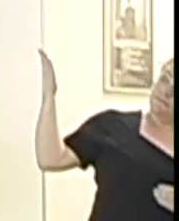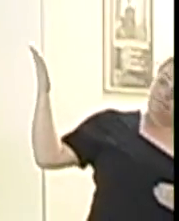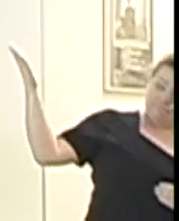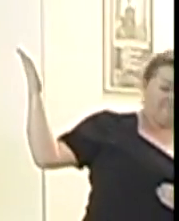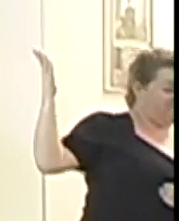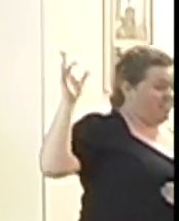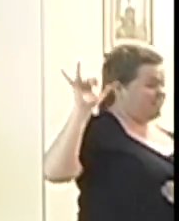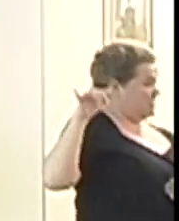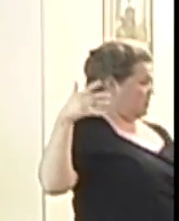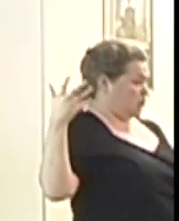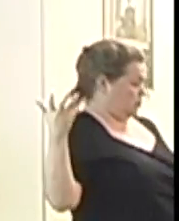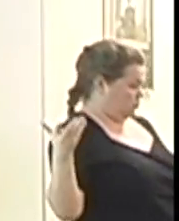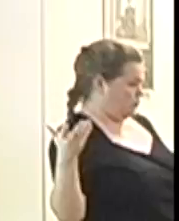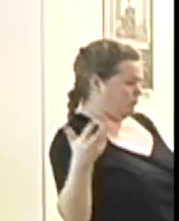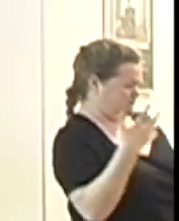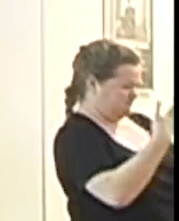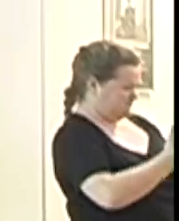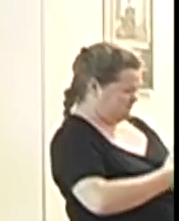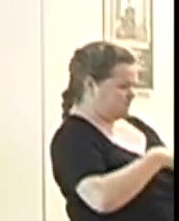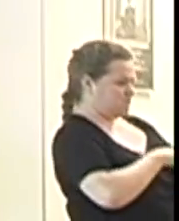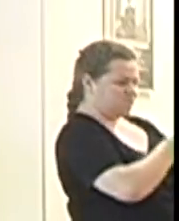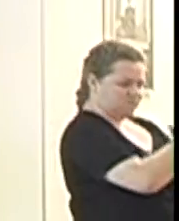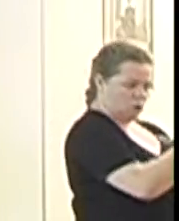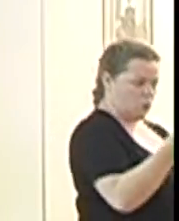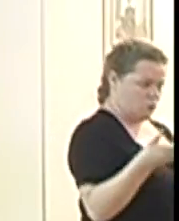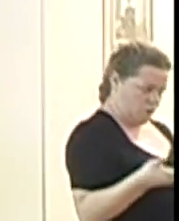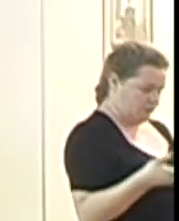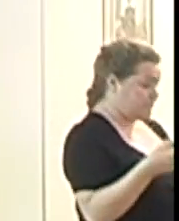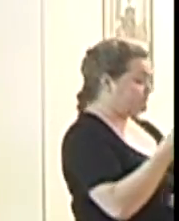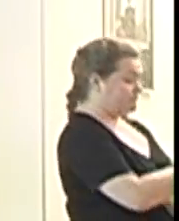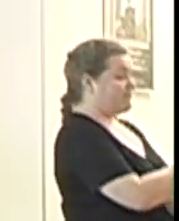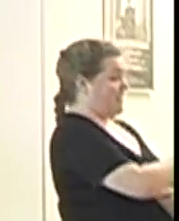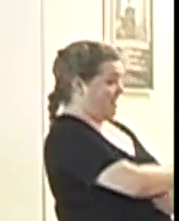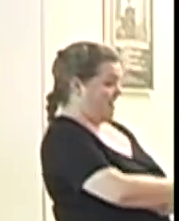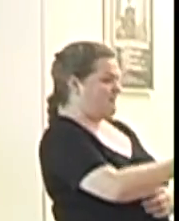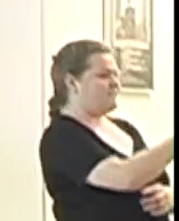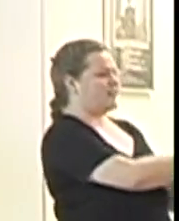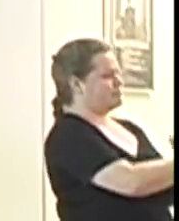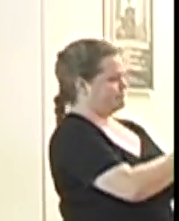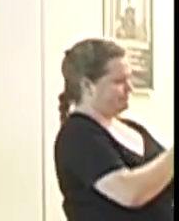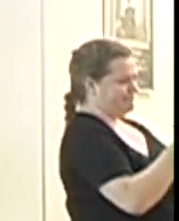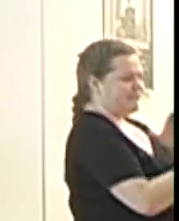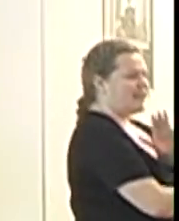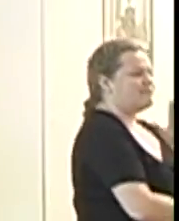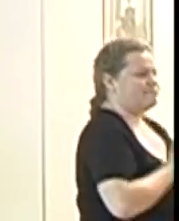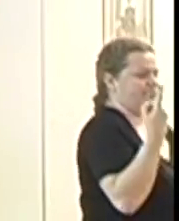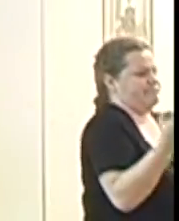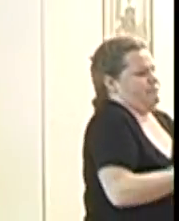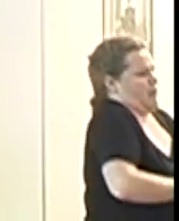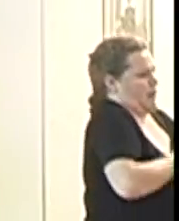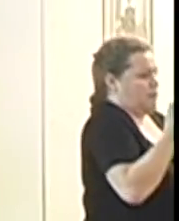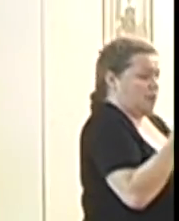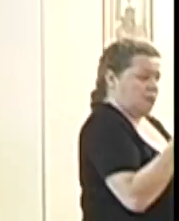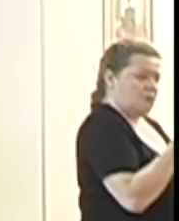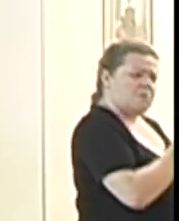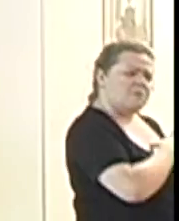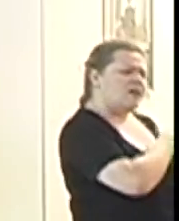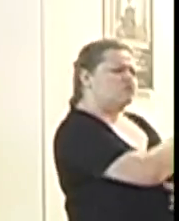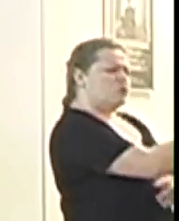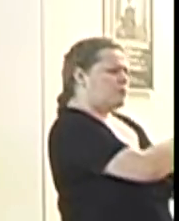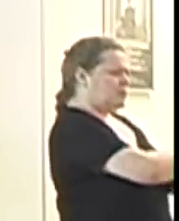literature. For example, a tendency towards cyclicity may be common both to sign and speech,